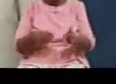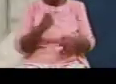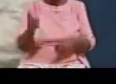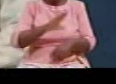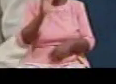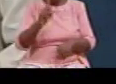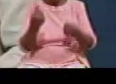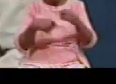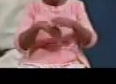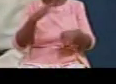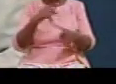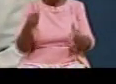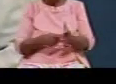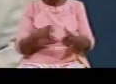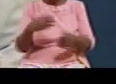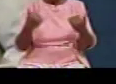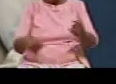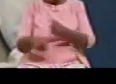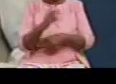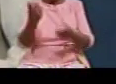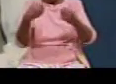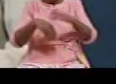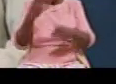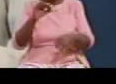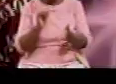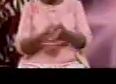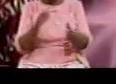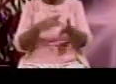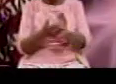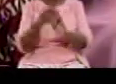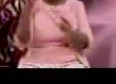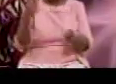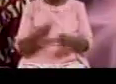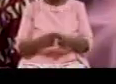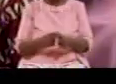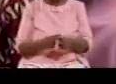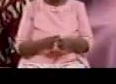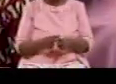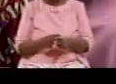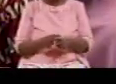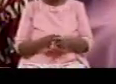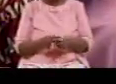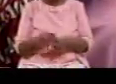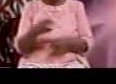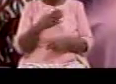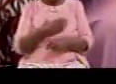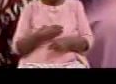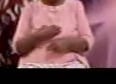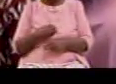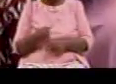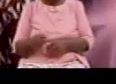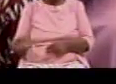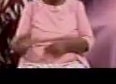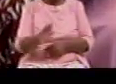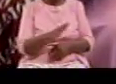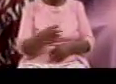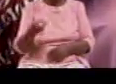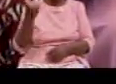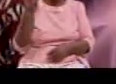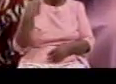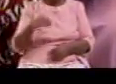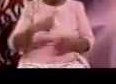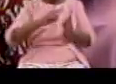of it. Today, you are getting out of that in Jesus' name. And they were grieved before